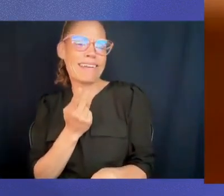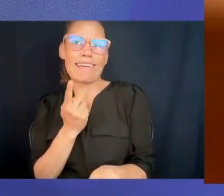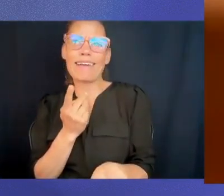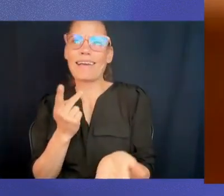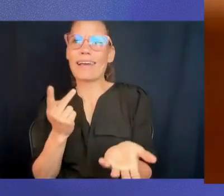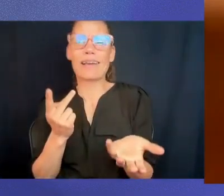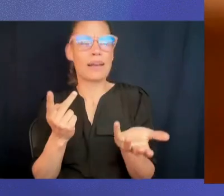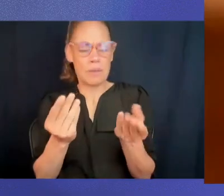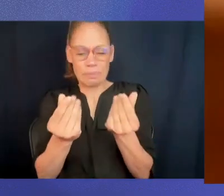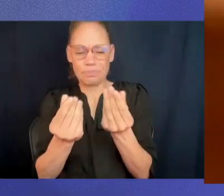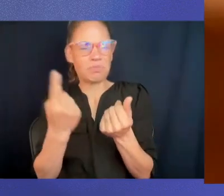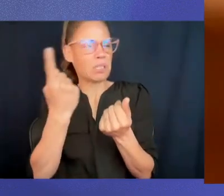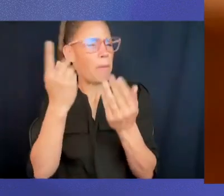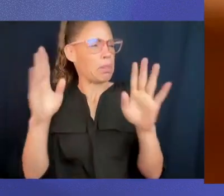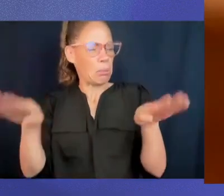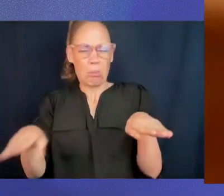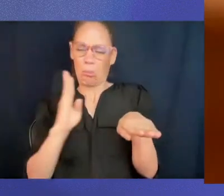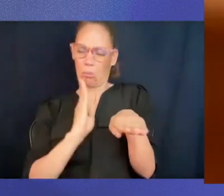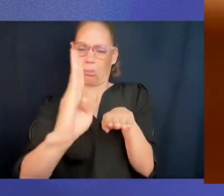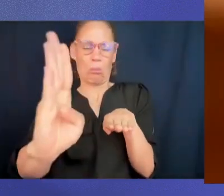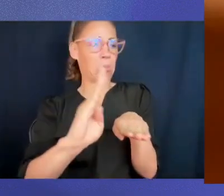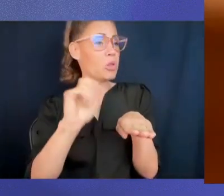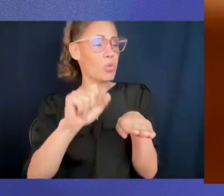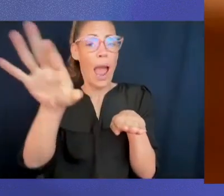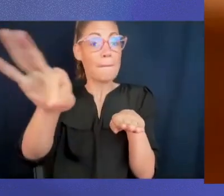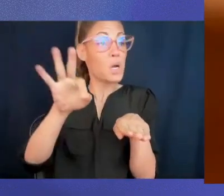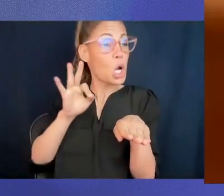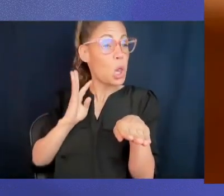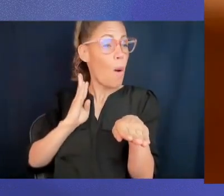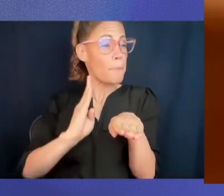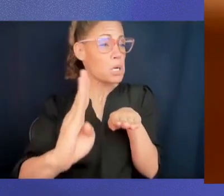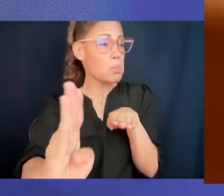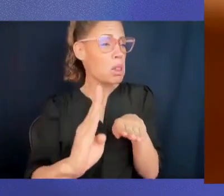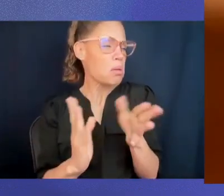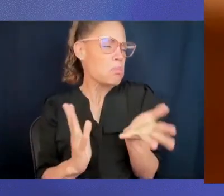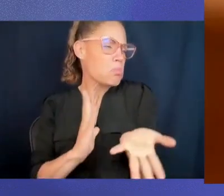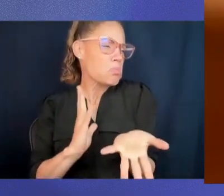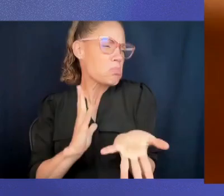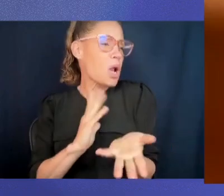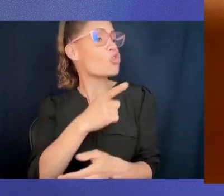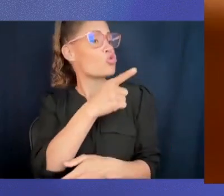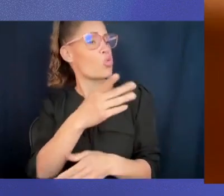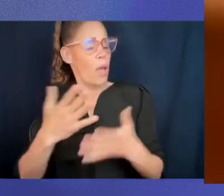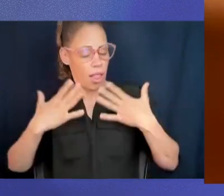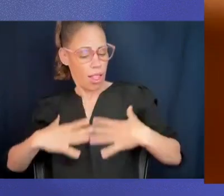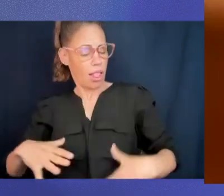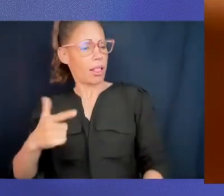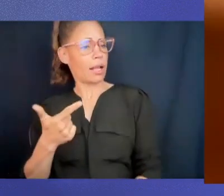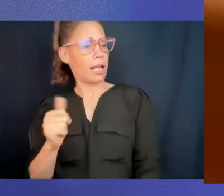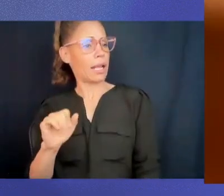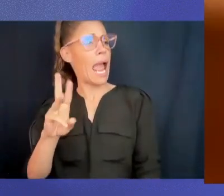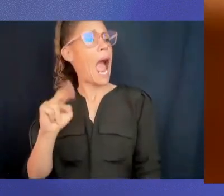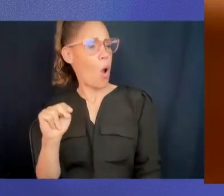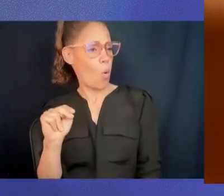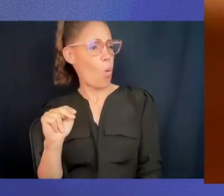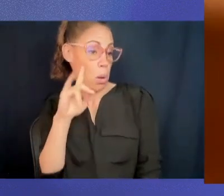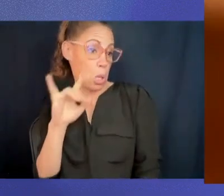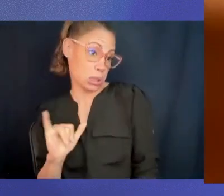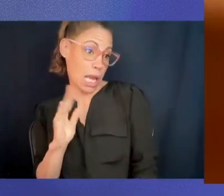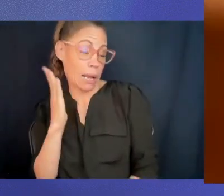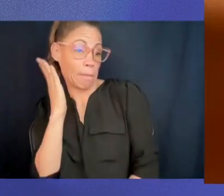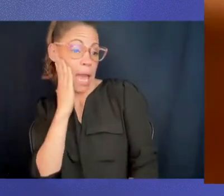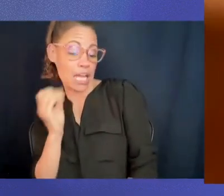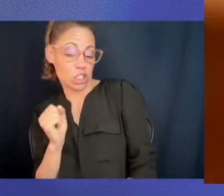cloth curtain between the rooms, between the beds. And you'll be dressed in a gown that looks like a bed sheet, and